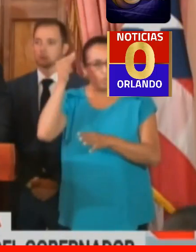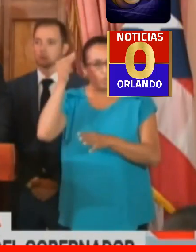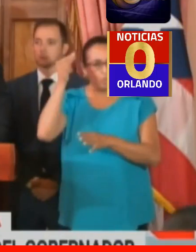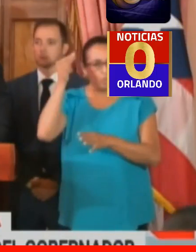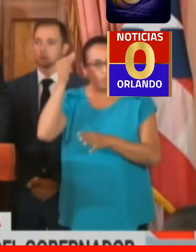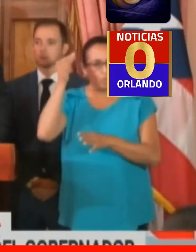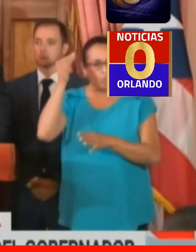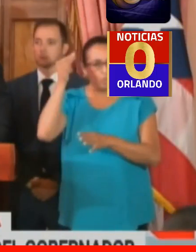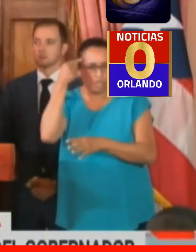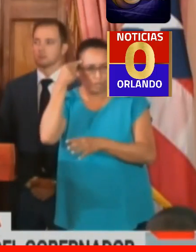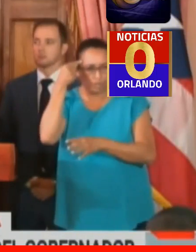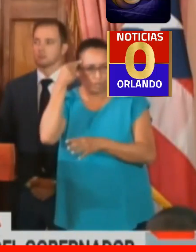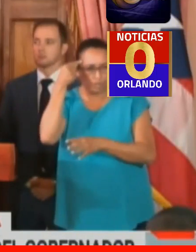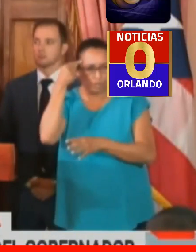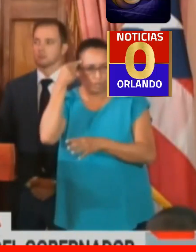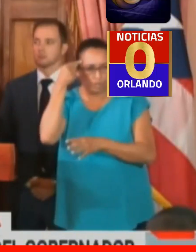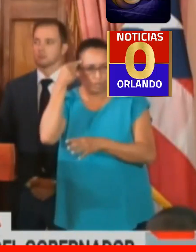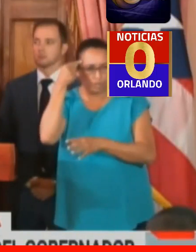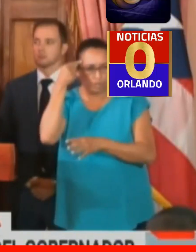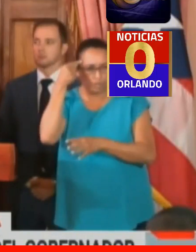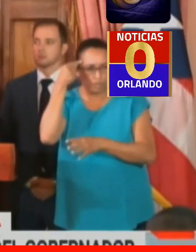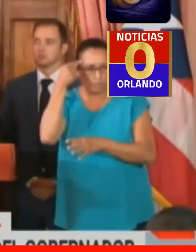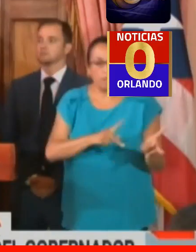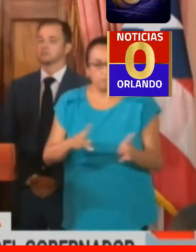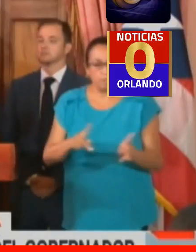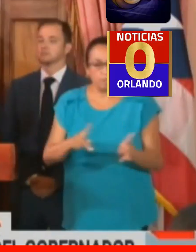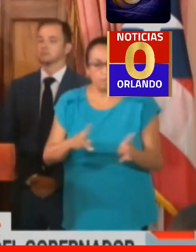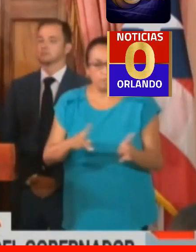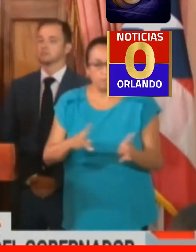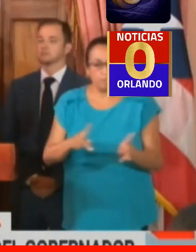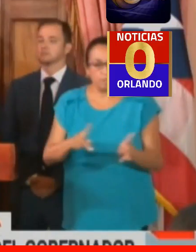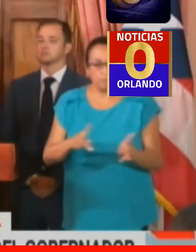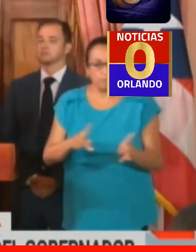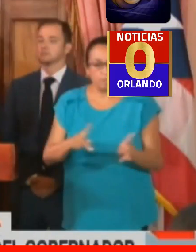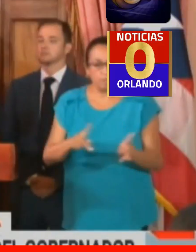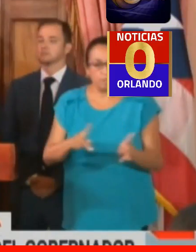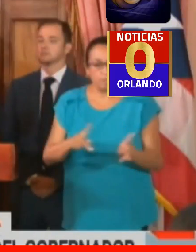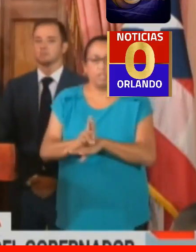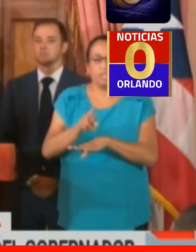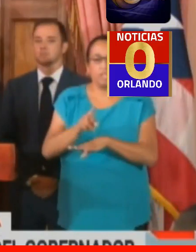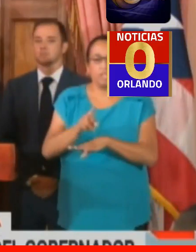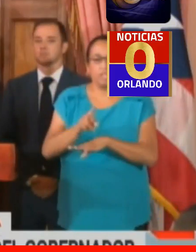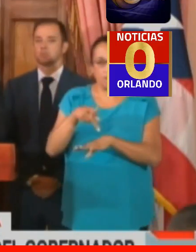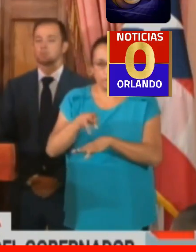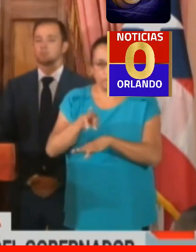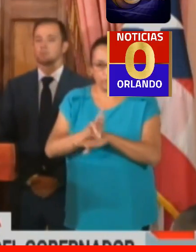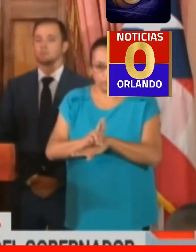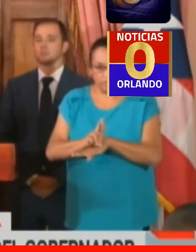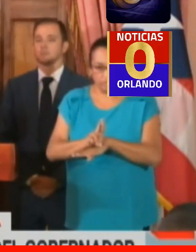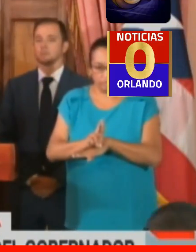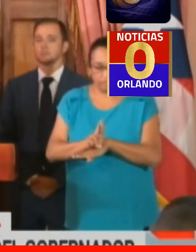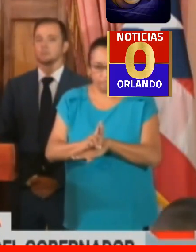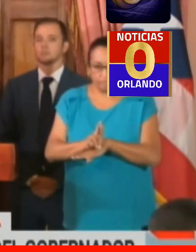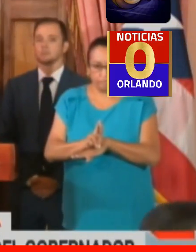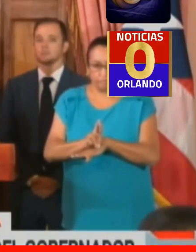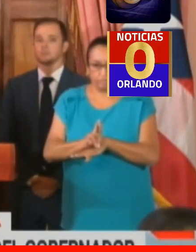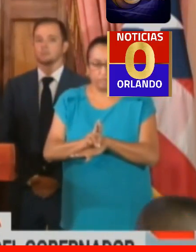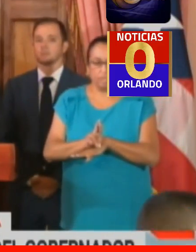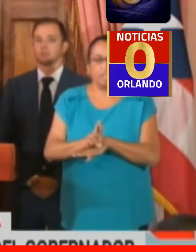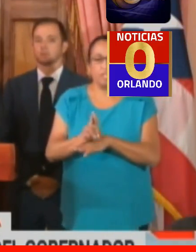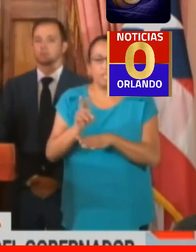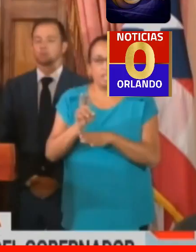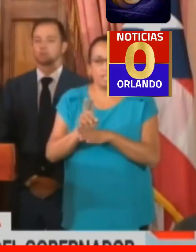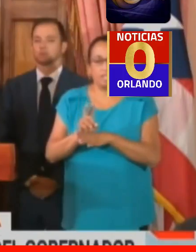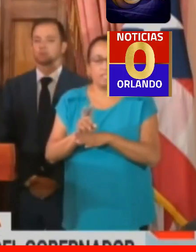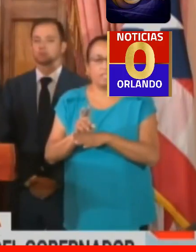two laws that were part of our plan for Puerto Rico. One was the Invest Puerto Rico, which is the Invest Puerto